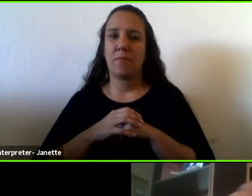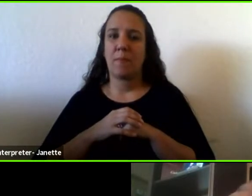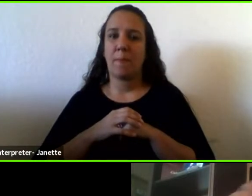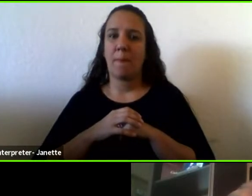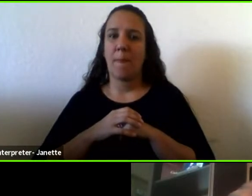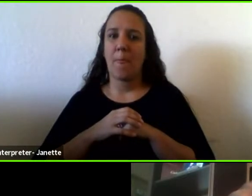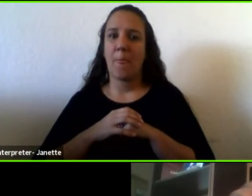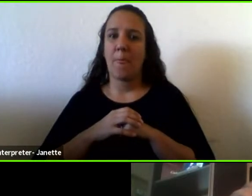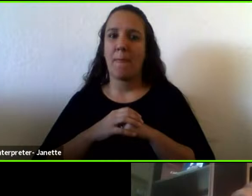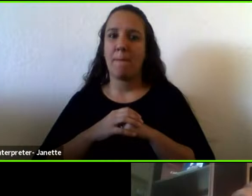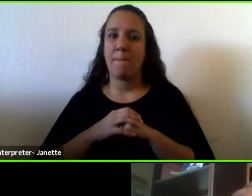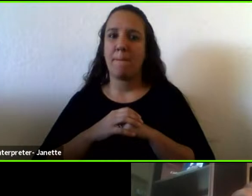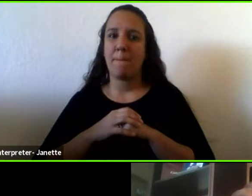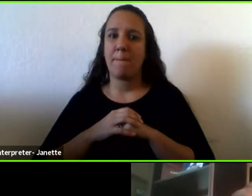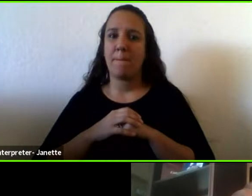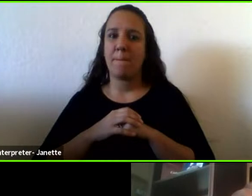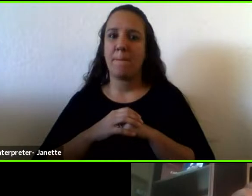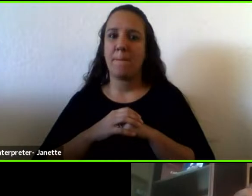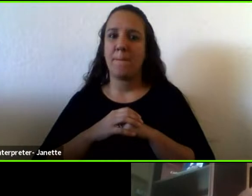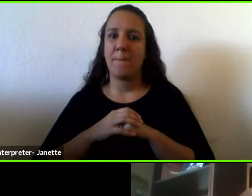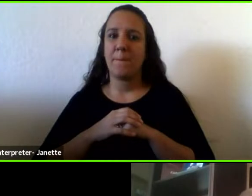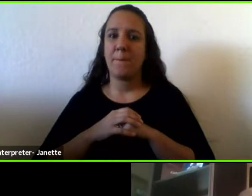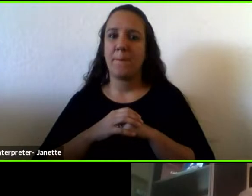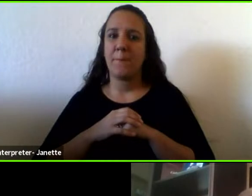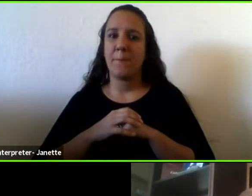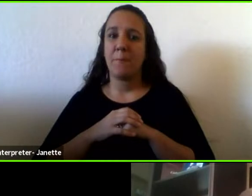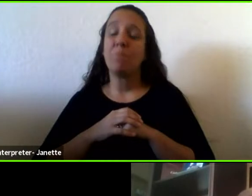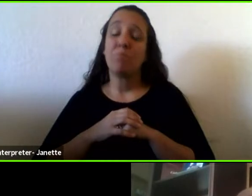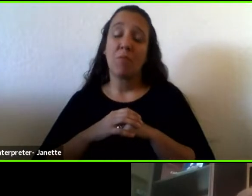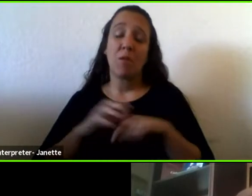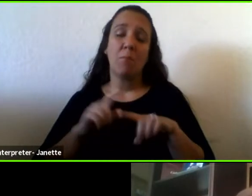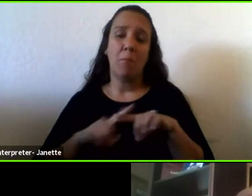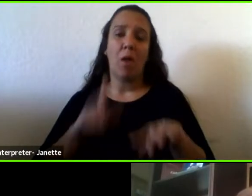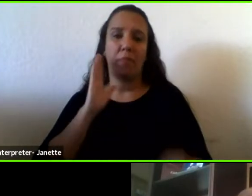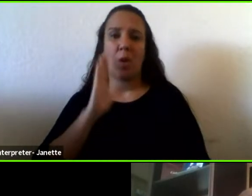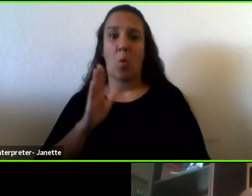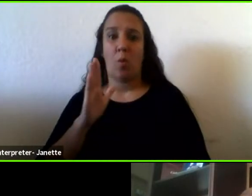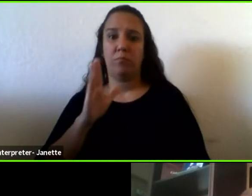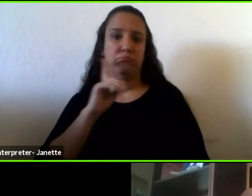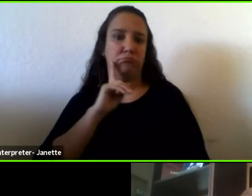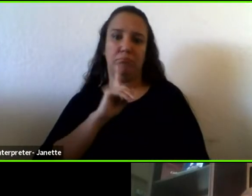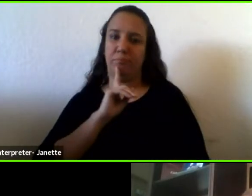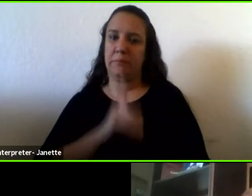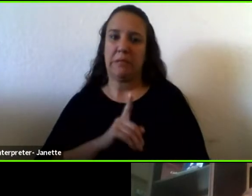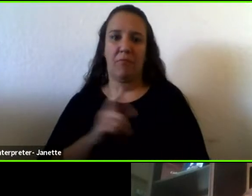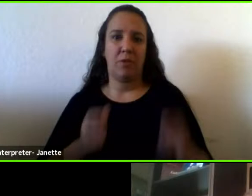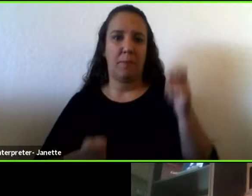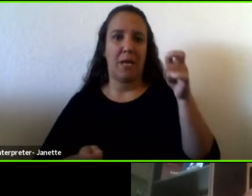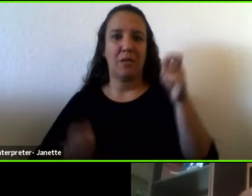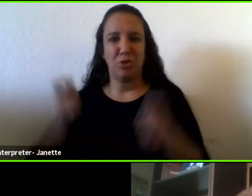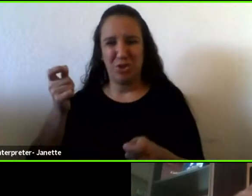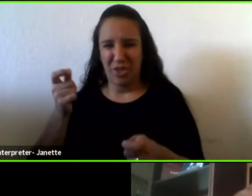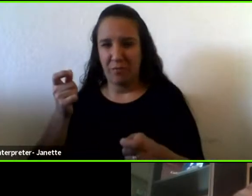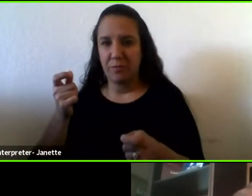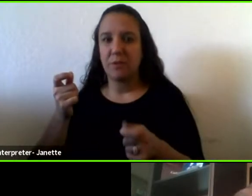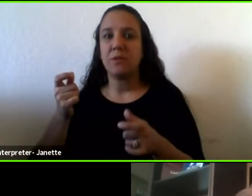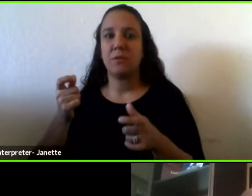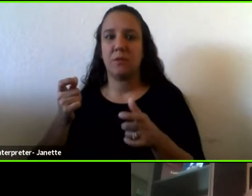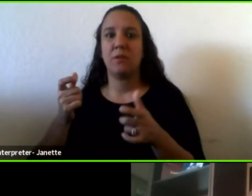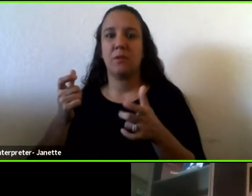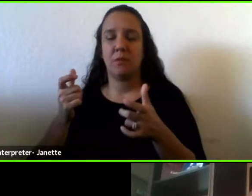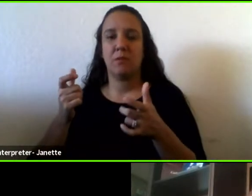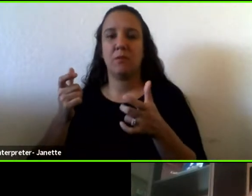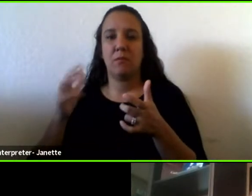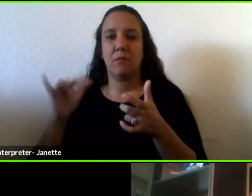And that's going to be a shift, to your point, back to the word that you used and I used, and